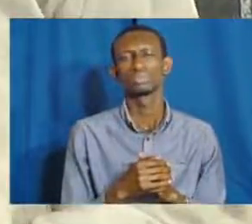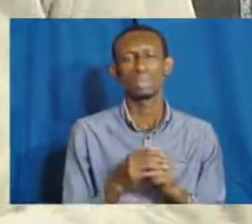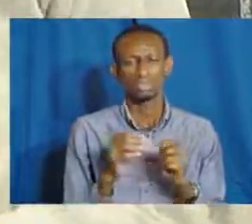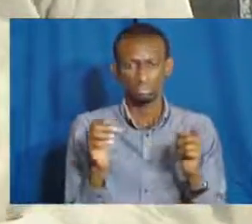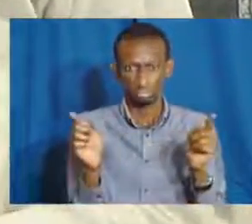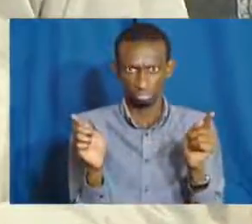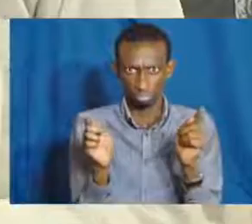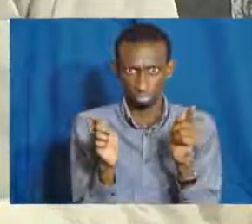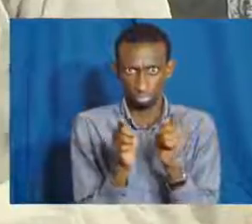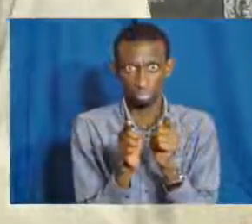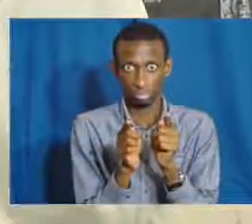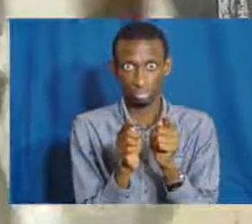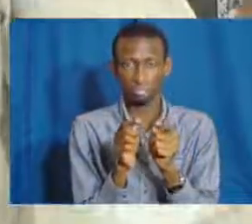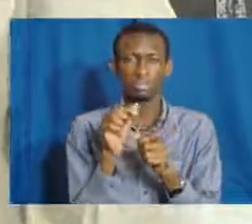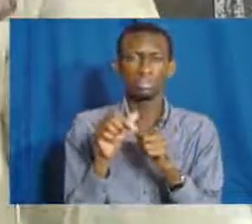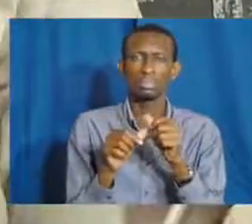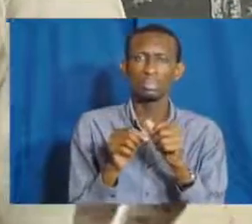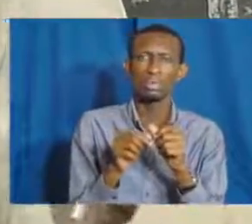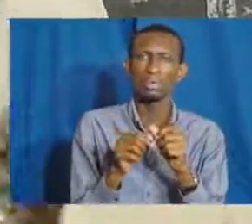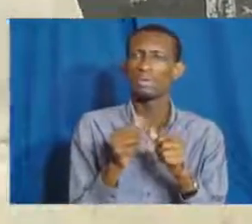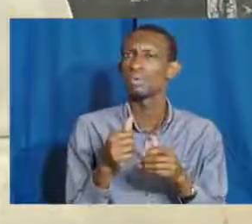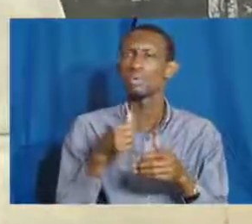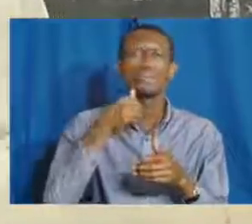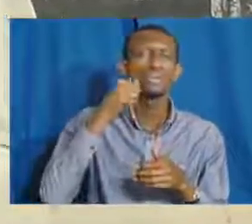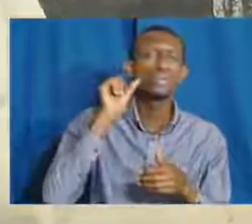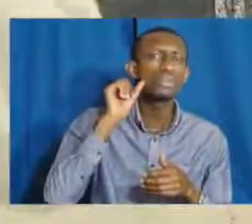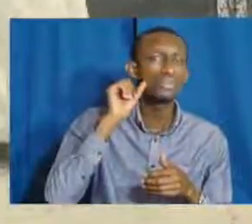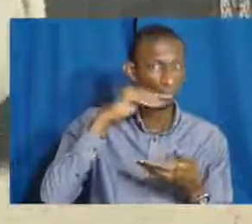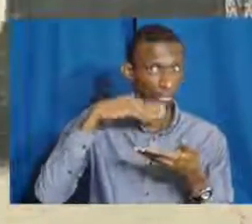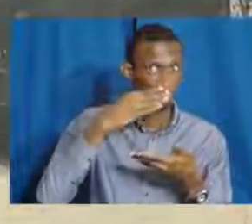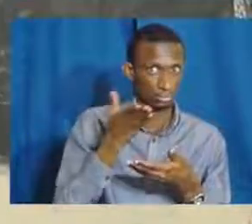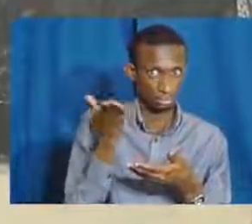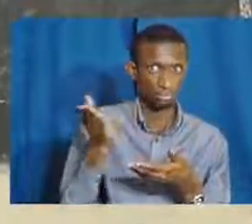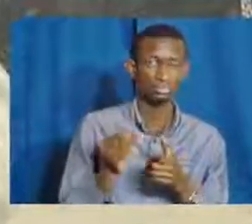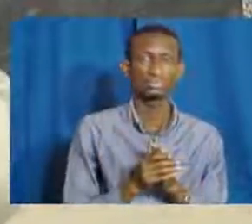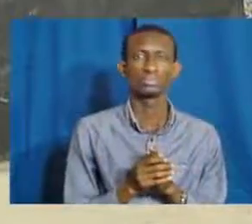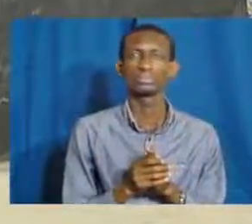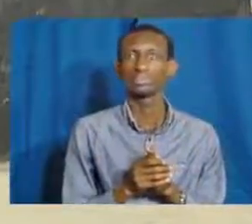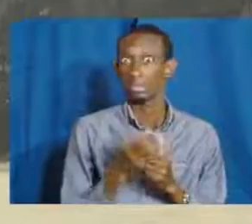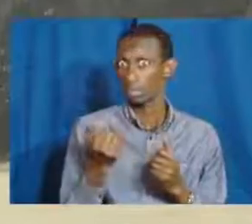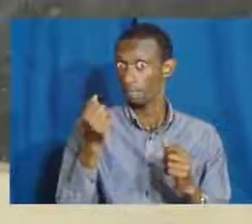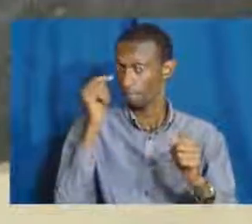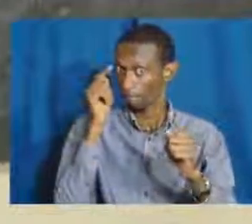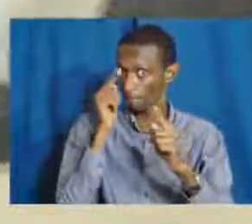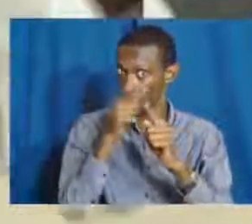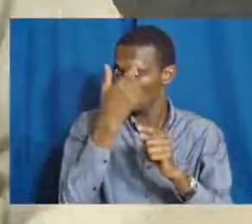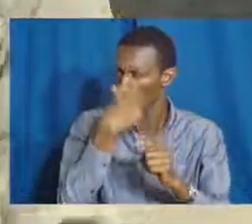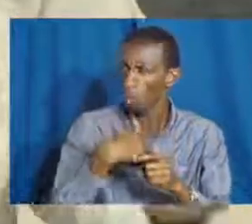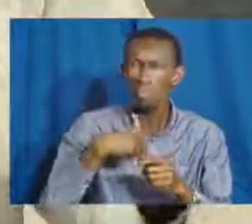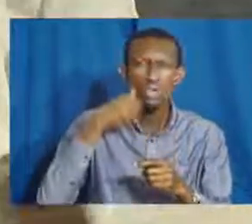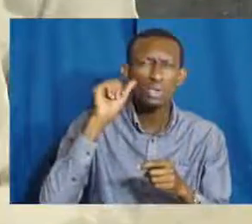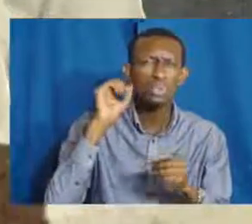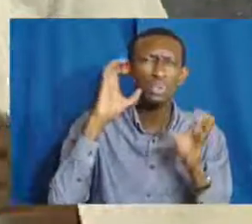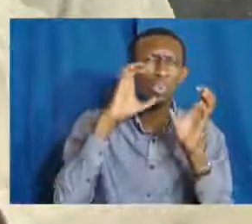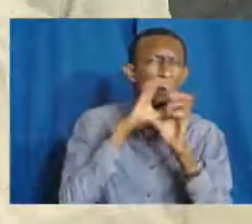briefly, about what we looked at yesterday, for the purposes of those ones that could have